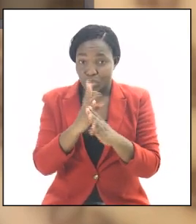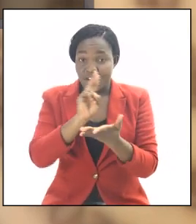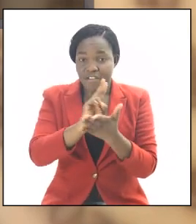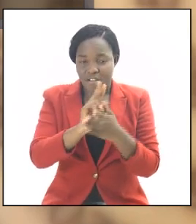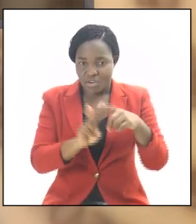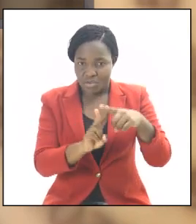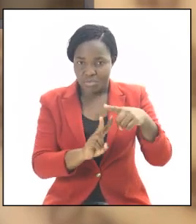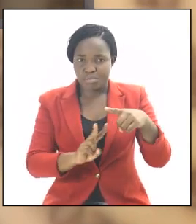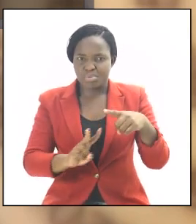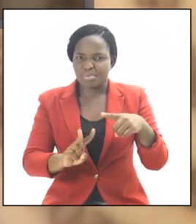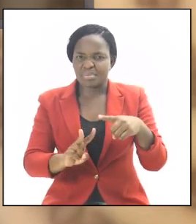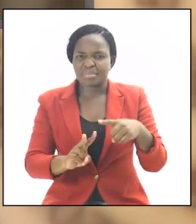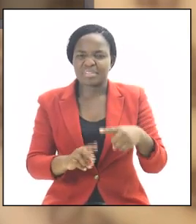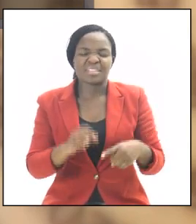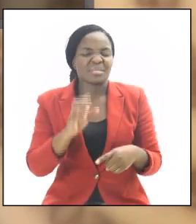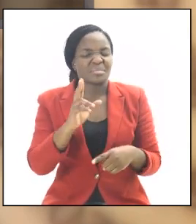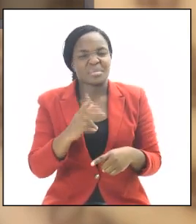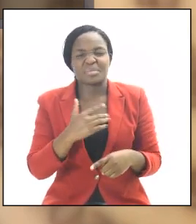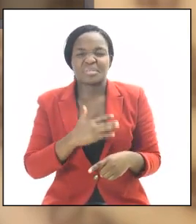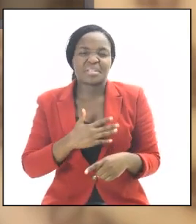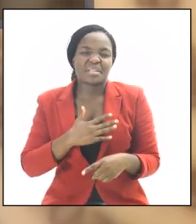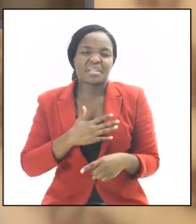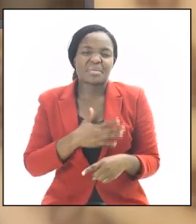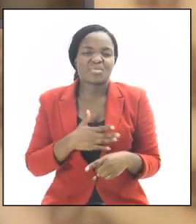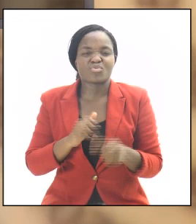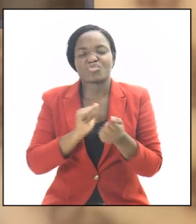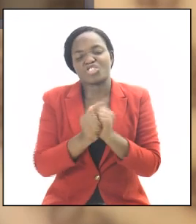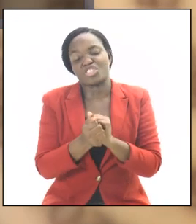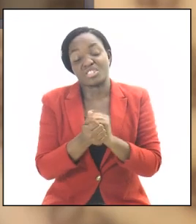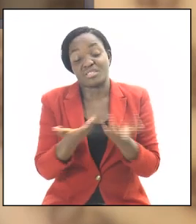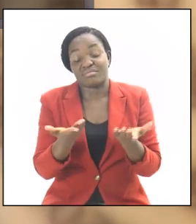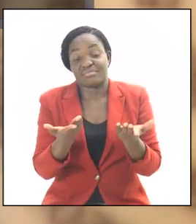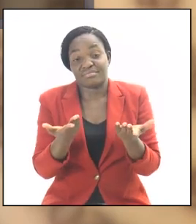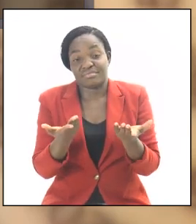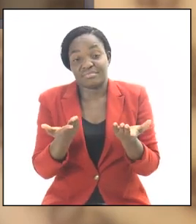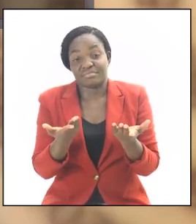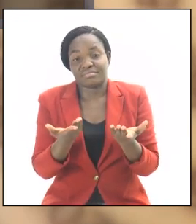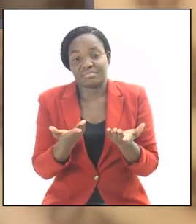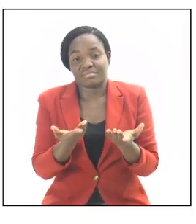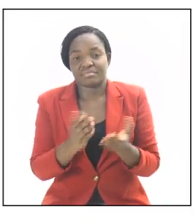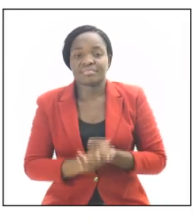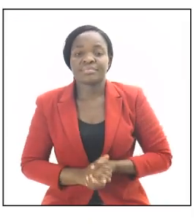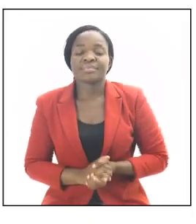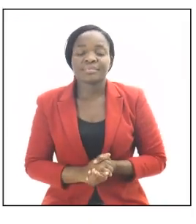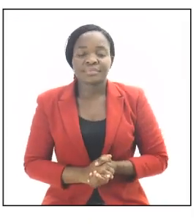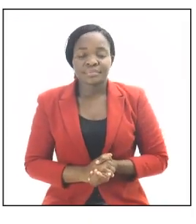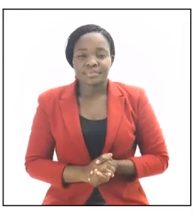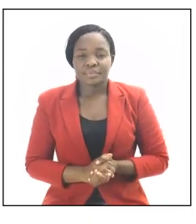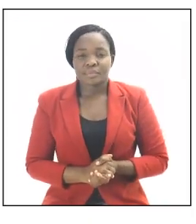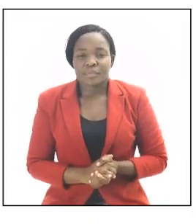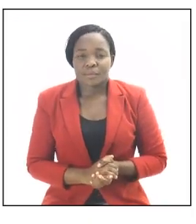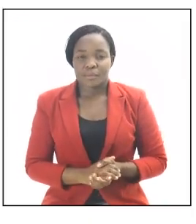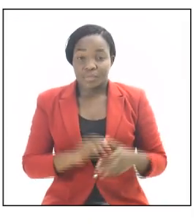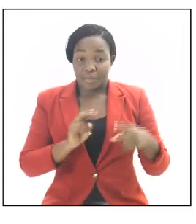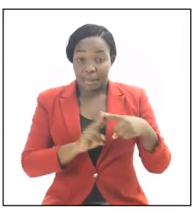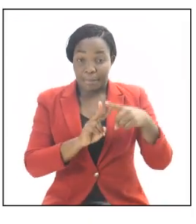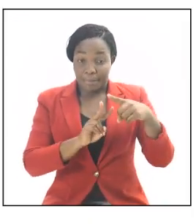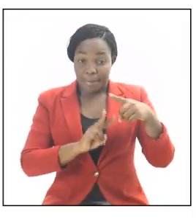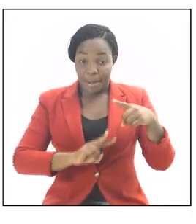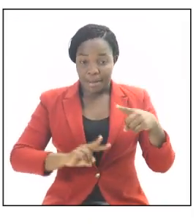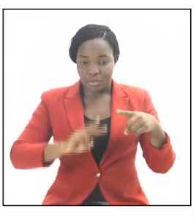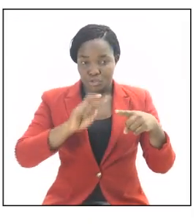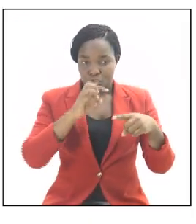the human desire to break records. Now you know enough about pi. Pi, with a value